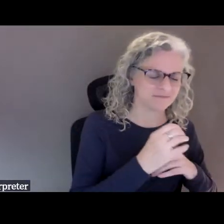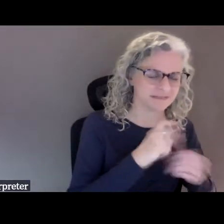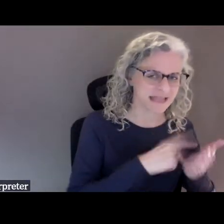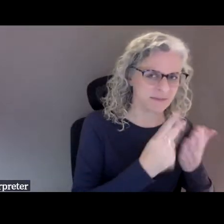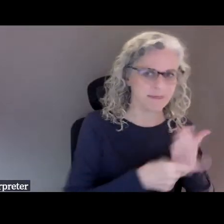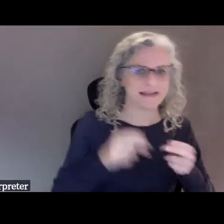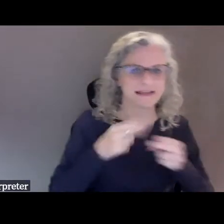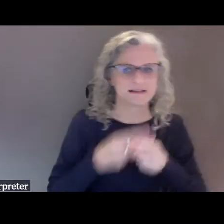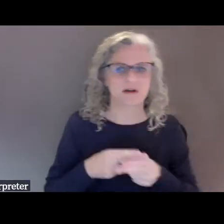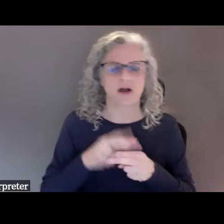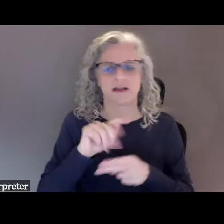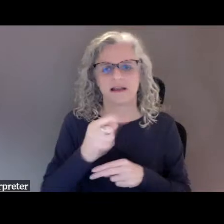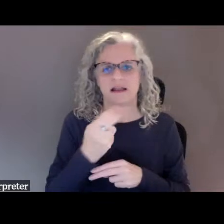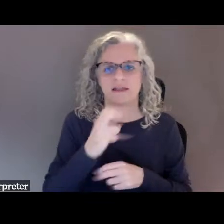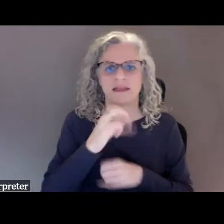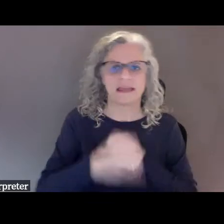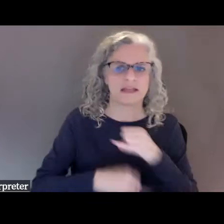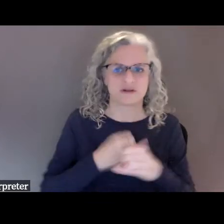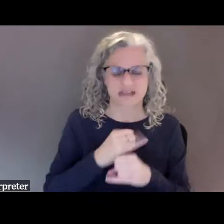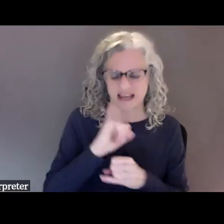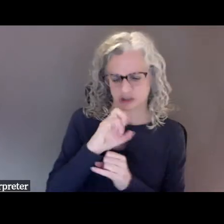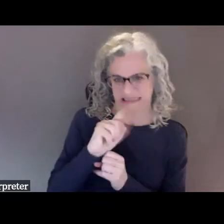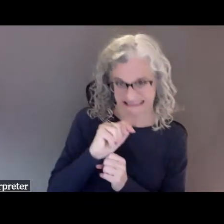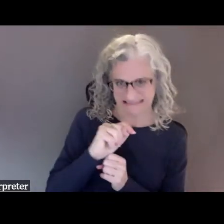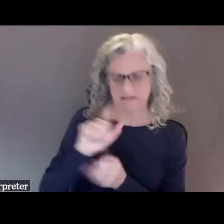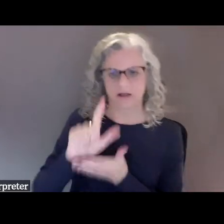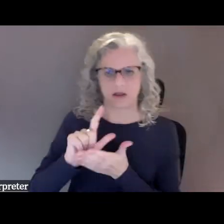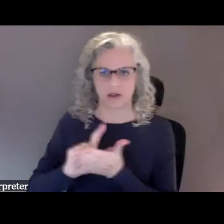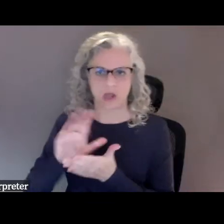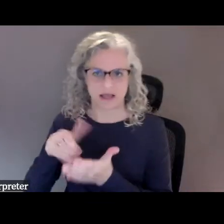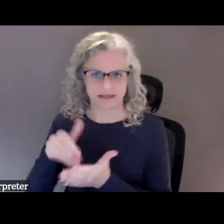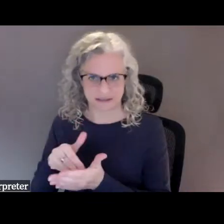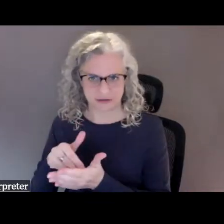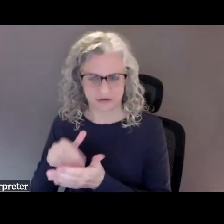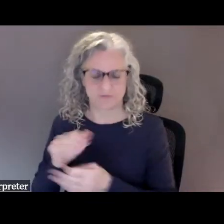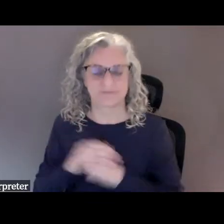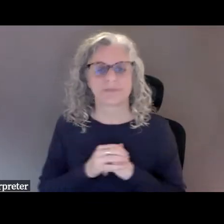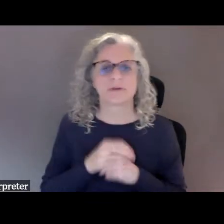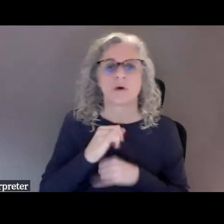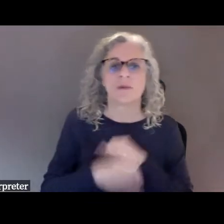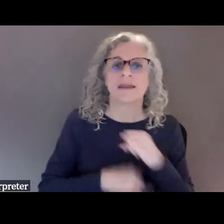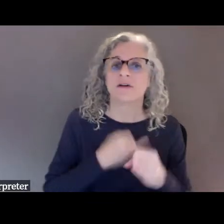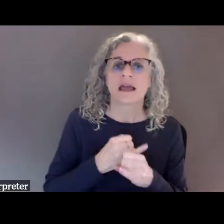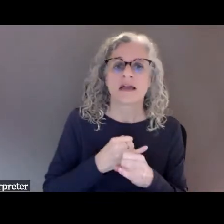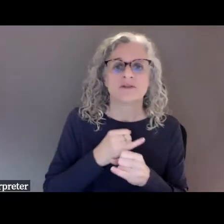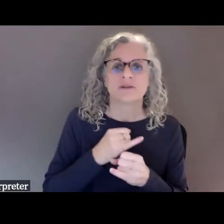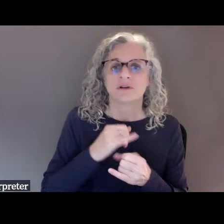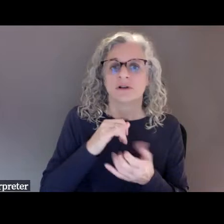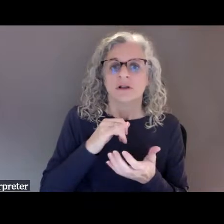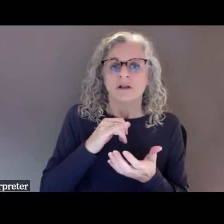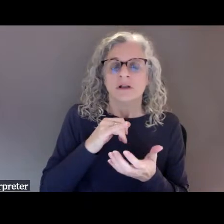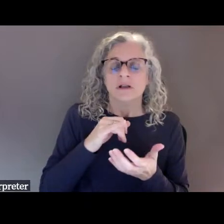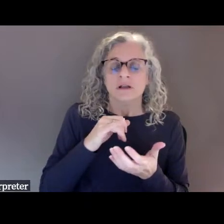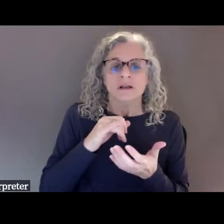the Internationalist Law Center. And the Internationalist Law Center is a new nonprofit that's using litigation and policy